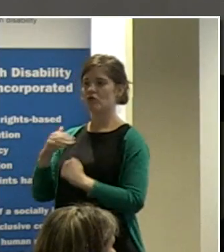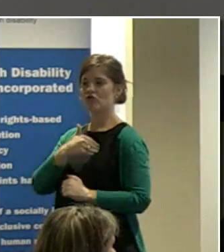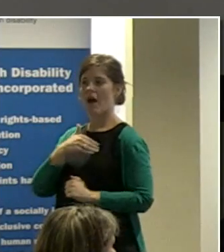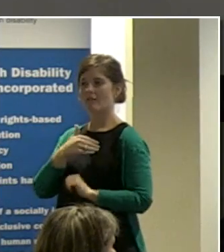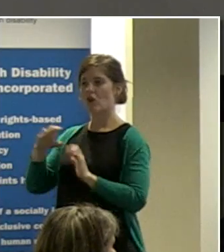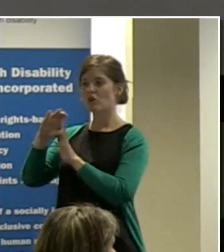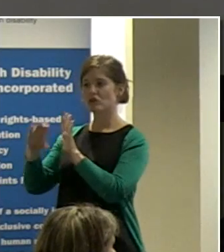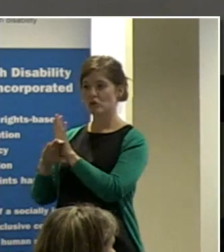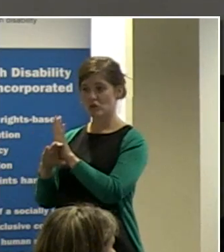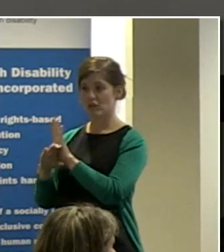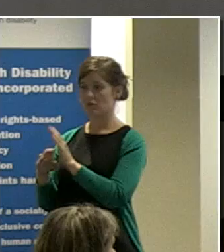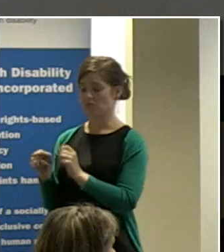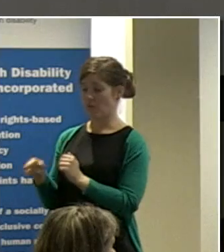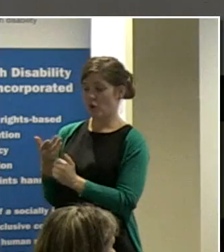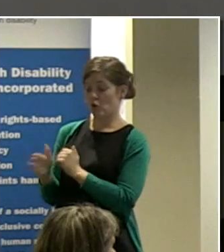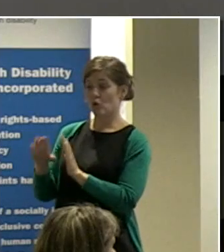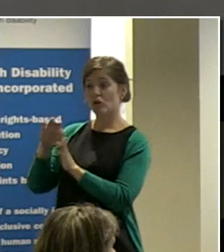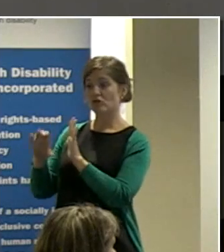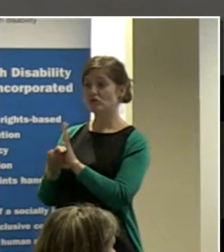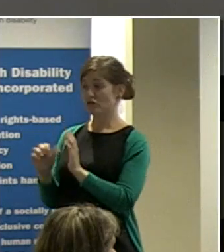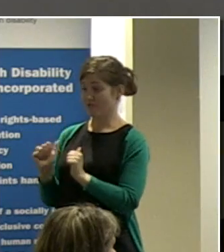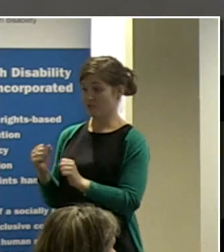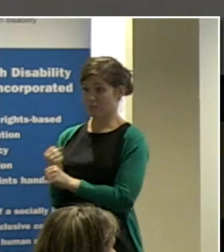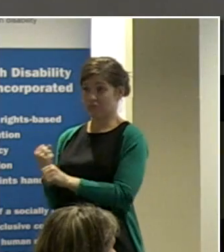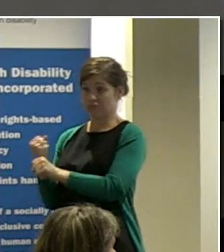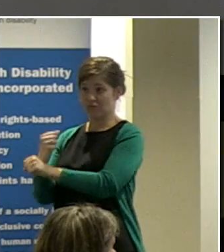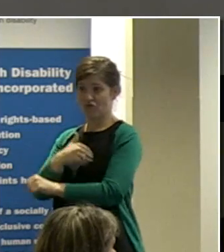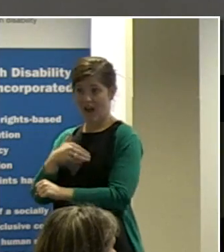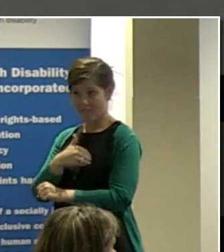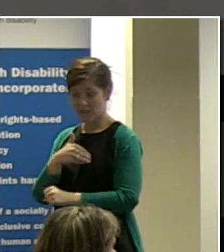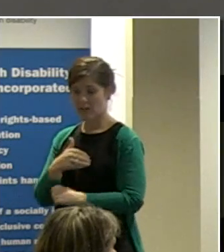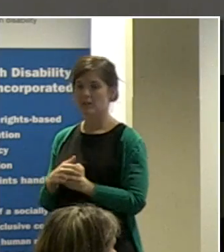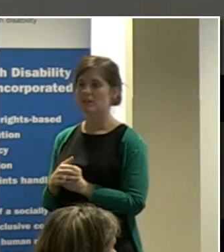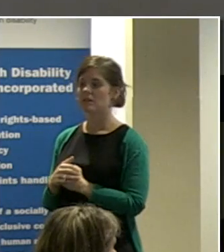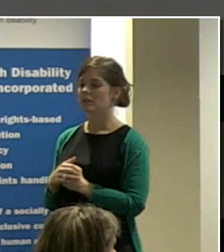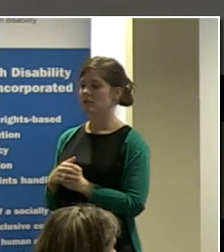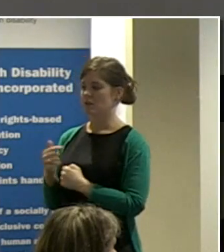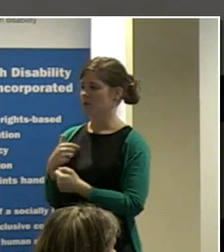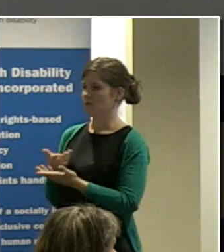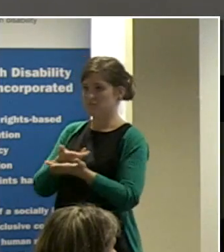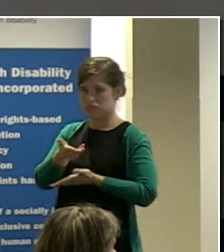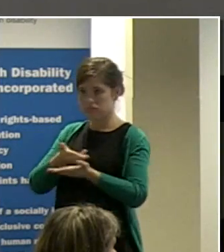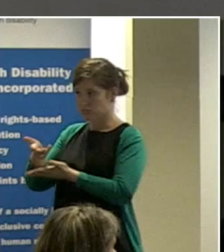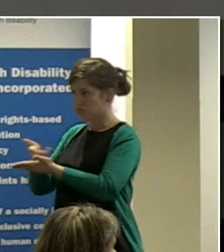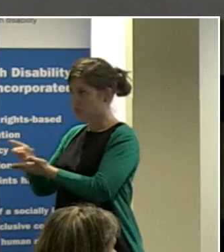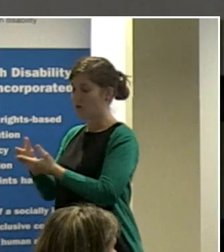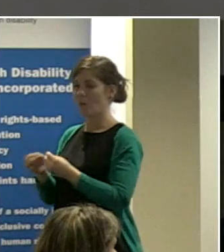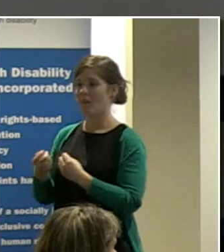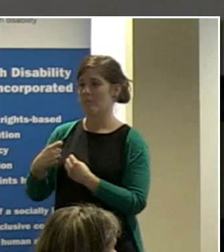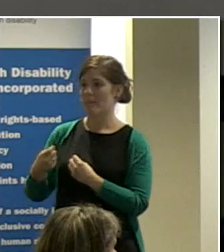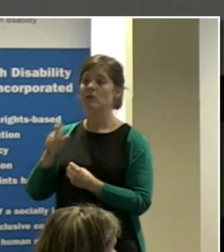constitution. A new draft constitution has been developed within consultation with members, expected to